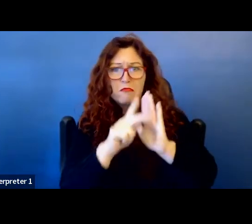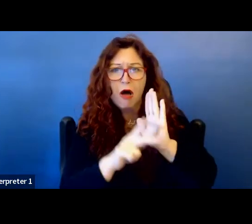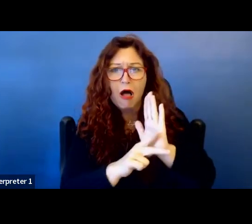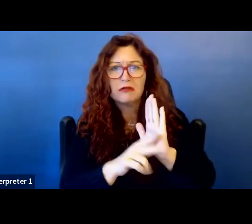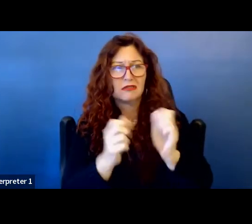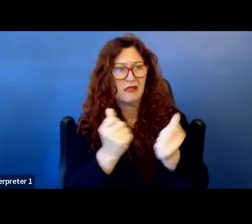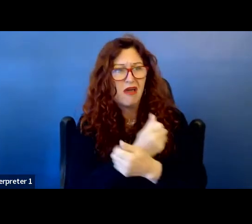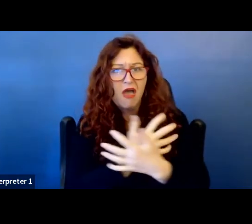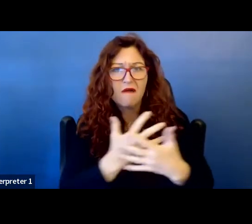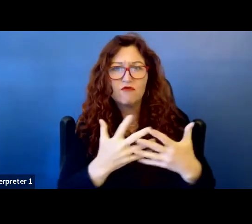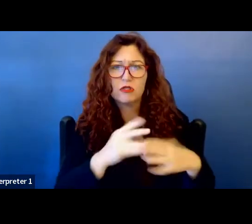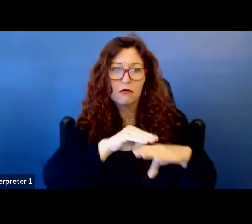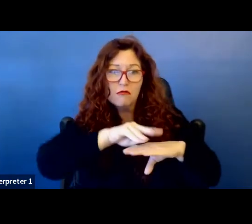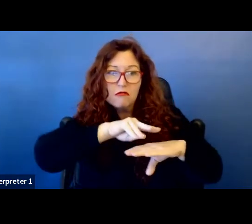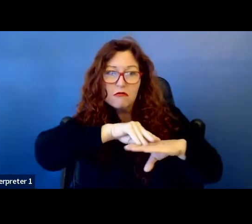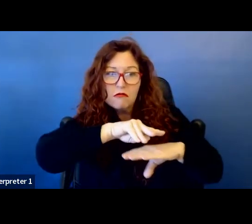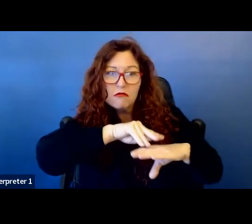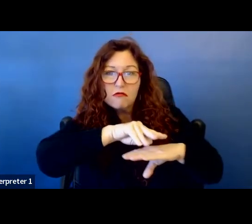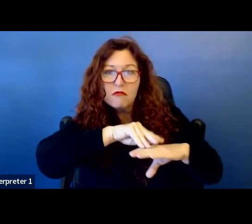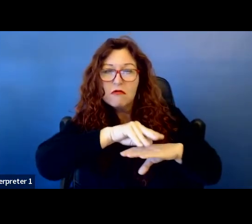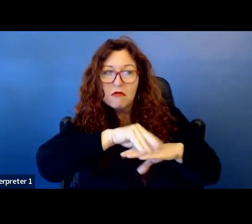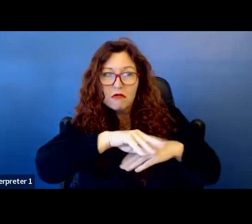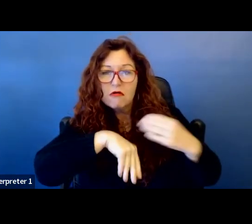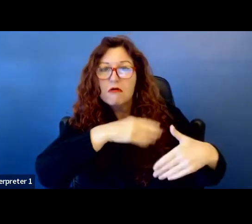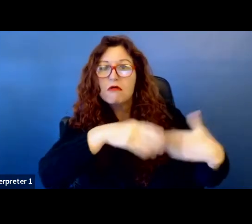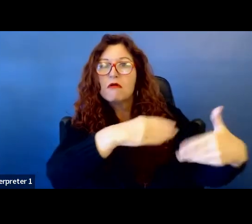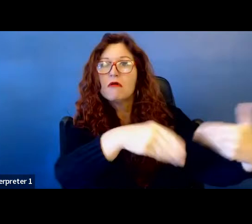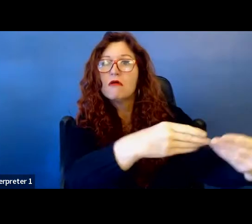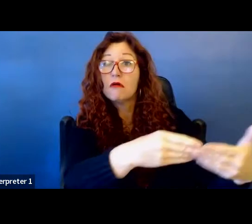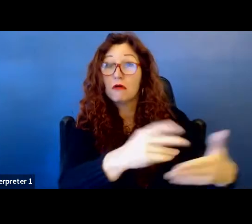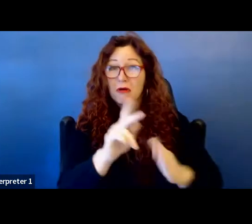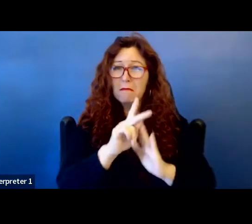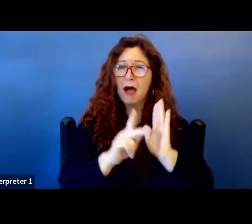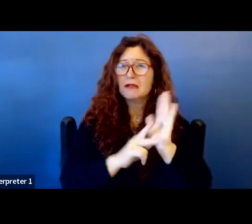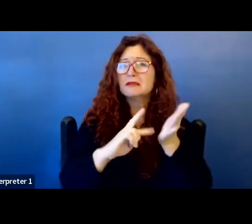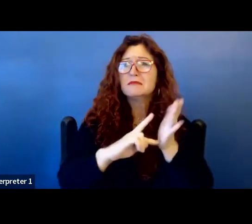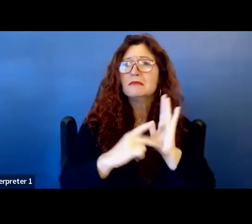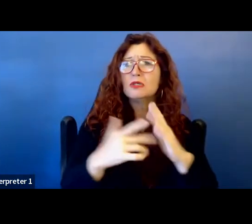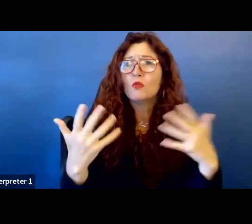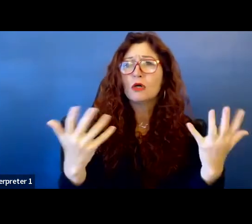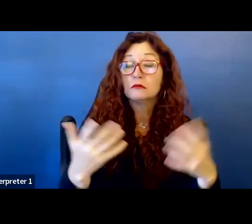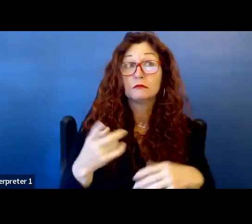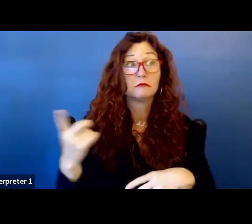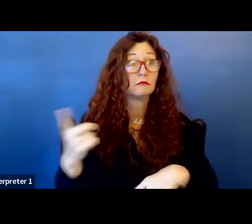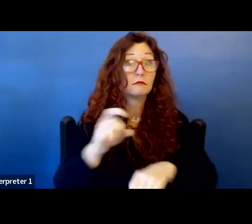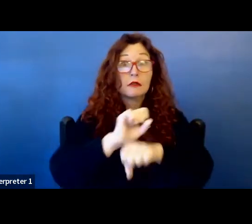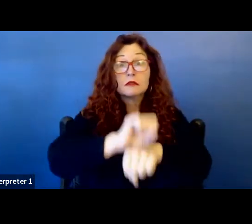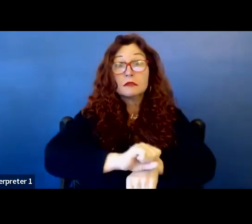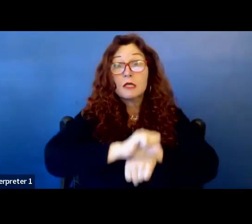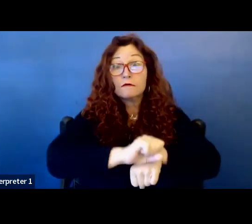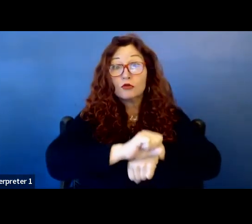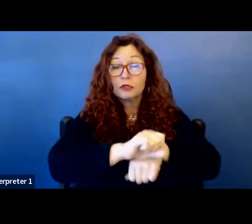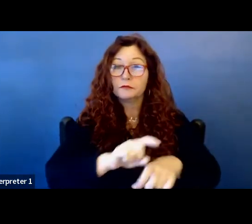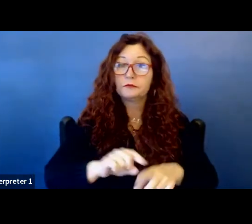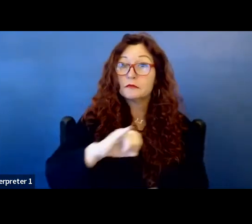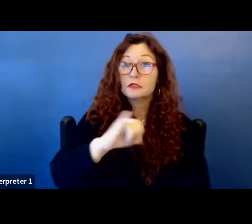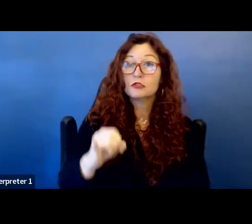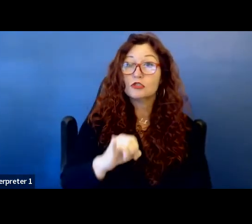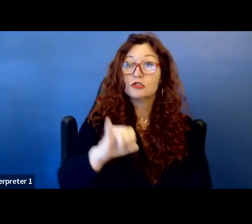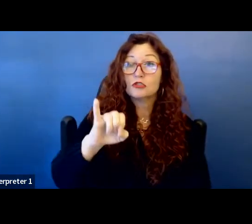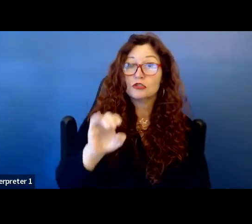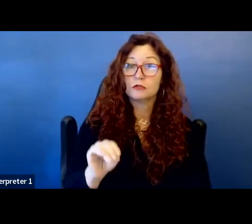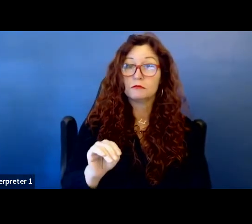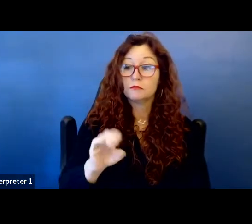contributions when i say policies i'm talking about for example slavery jim crow laws and black